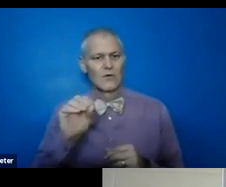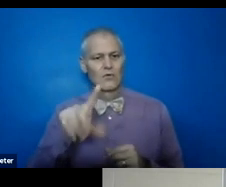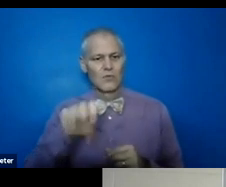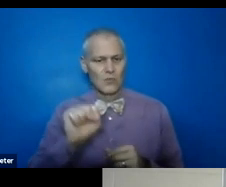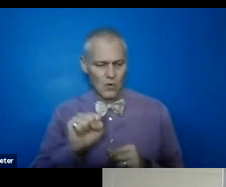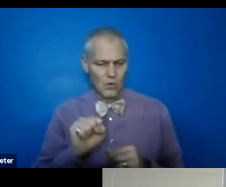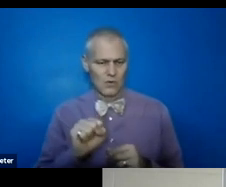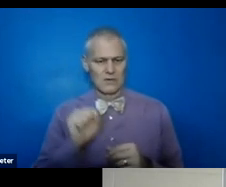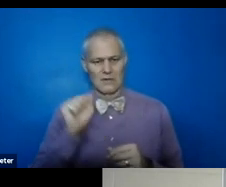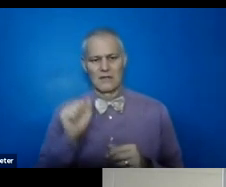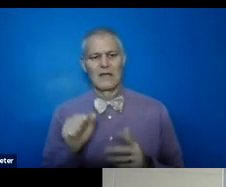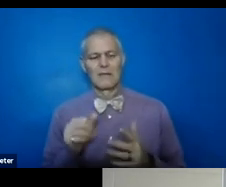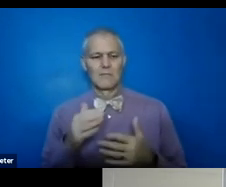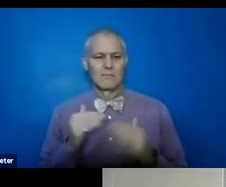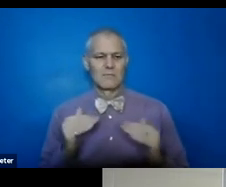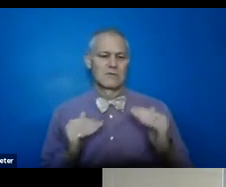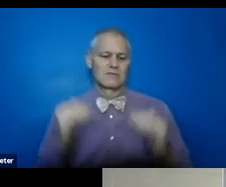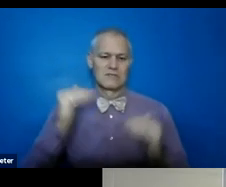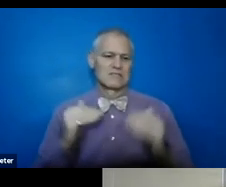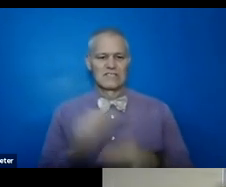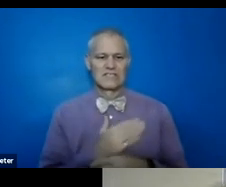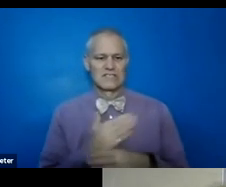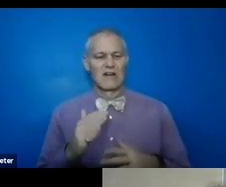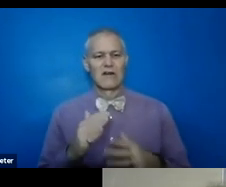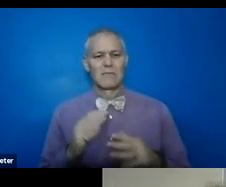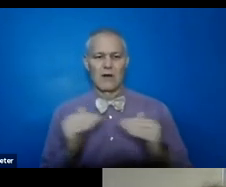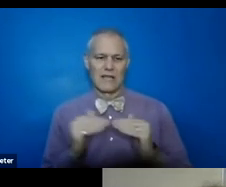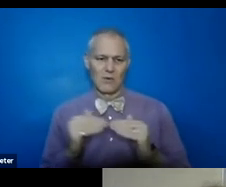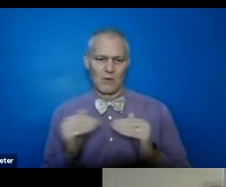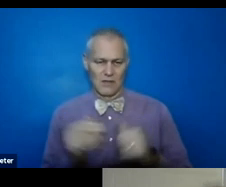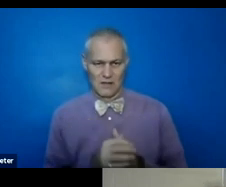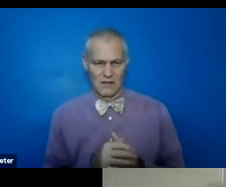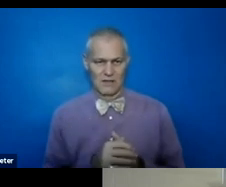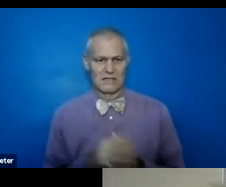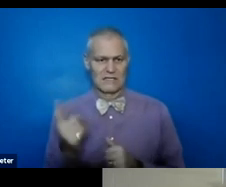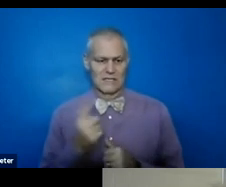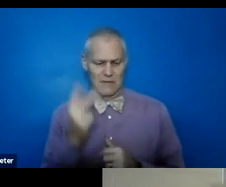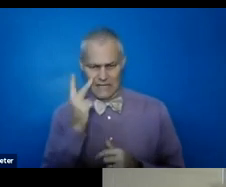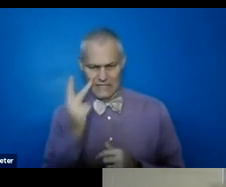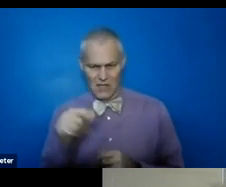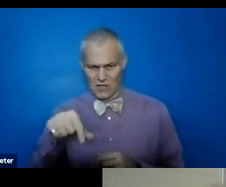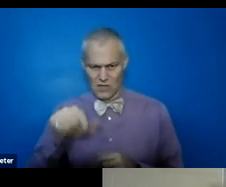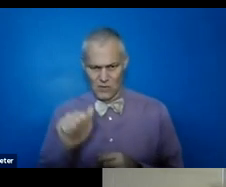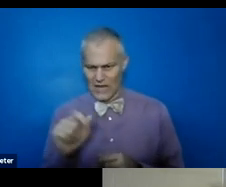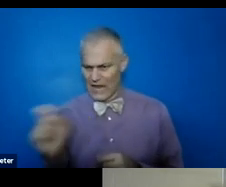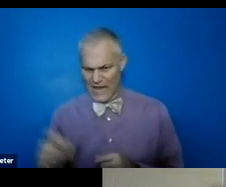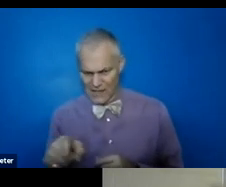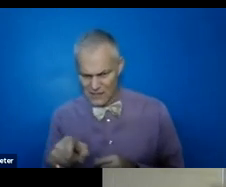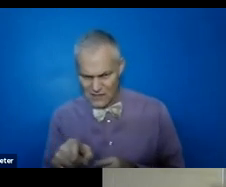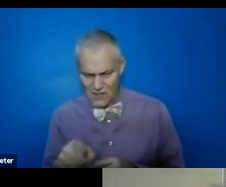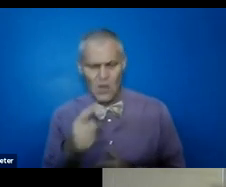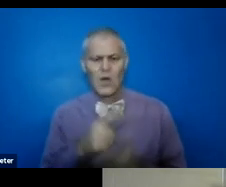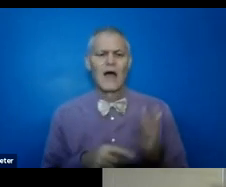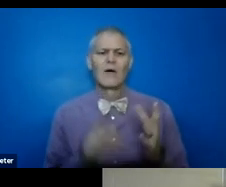toward sharing care work more equally. Someone I saw in the Q&A had even asked, what do we do to reach out